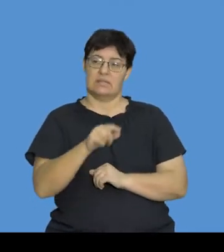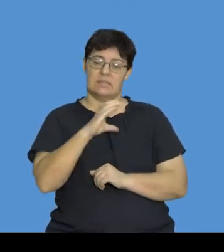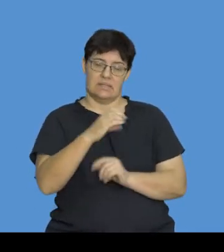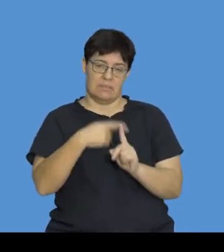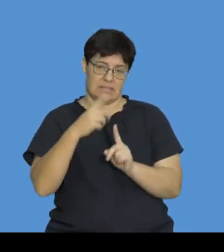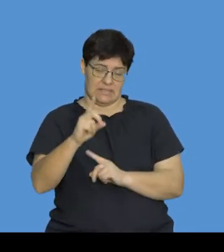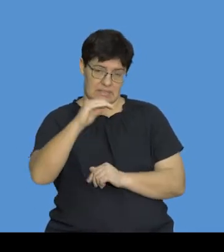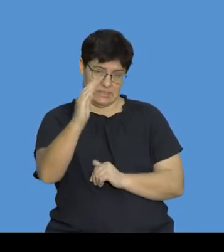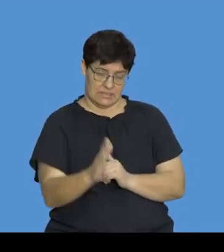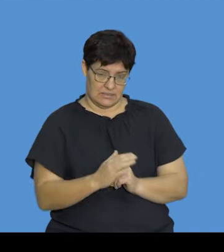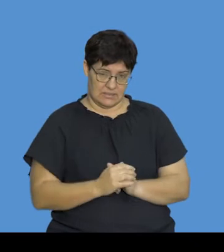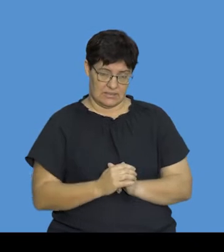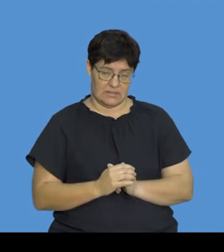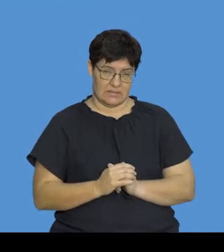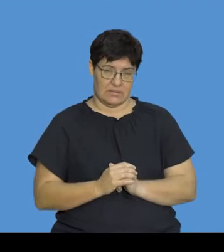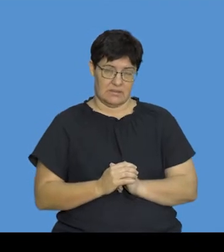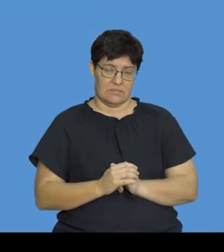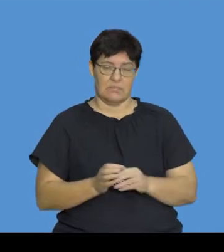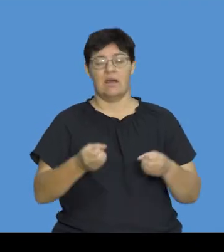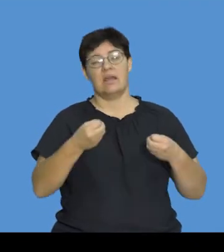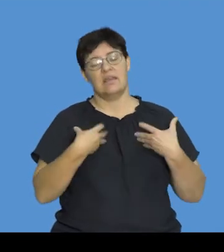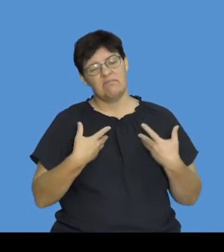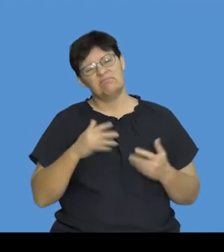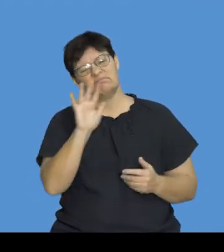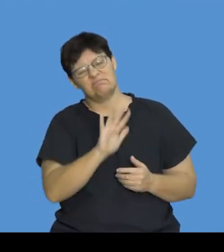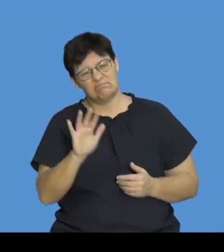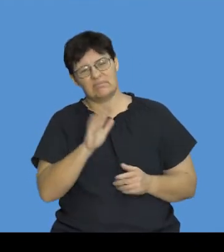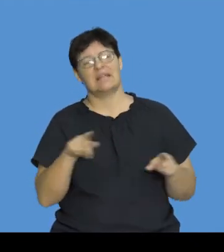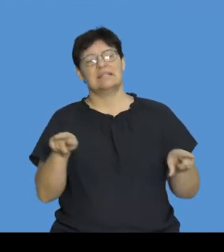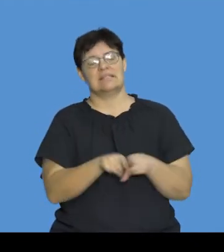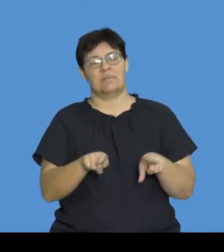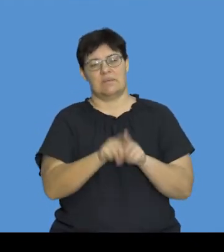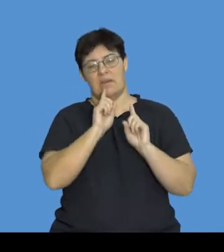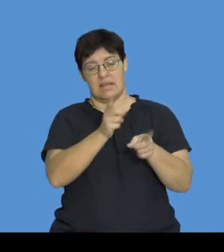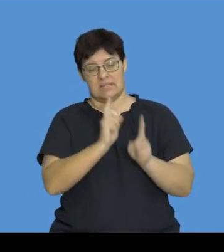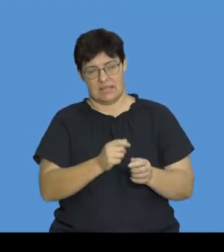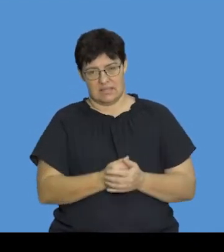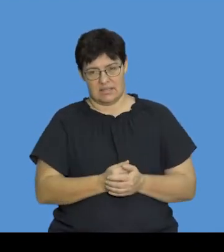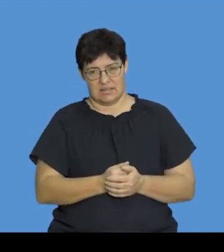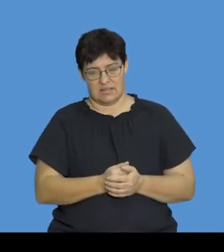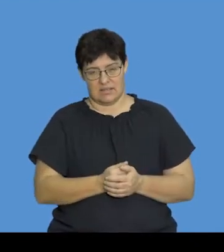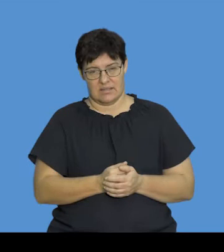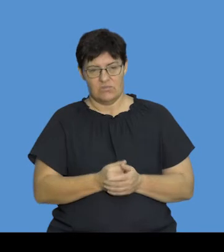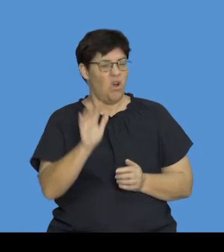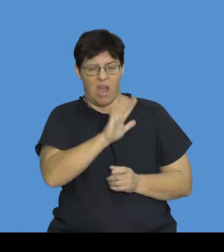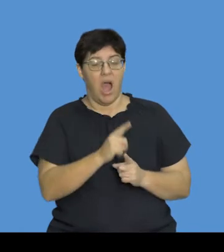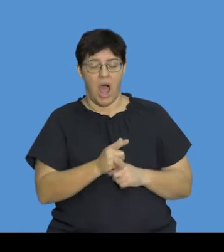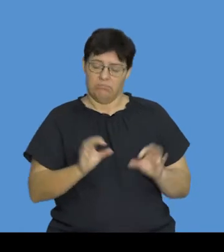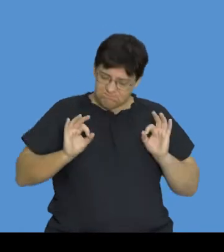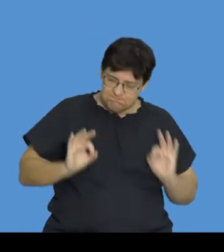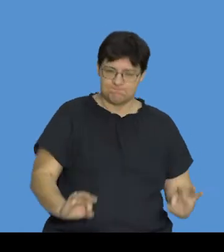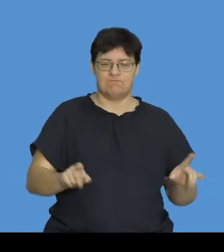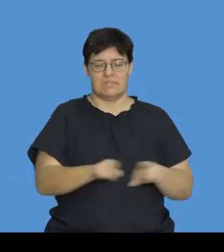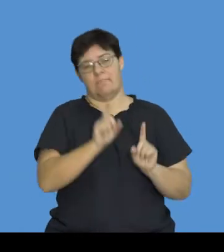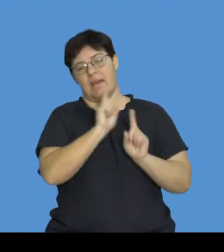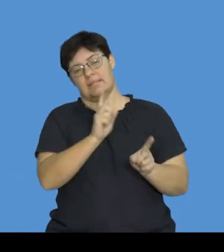D, right? So this gives you roughly the very same answer. Not even roughly, it will give you exactly the same